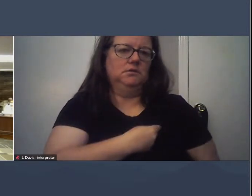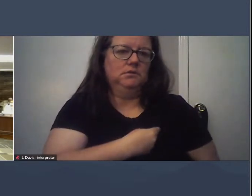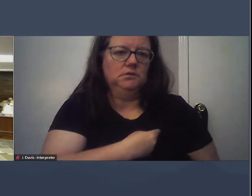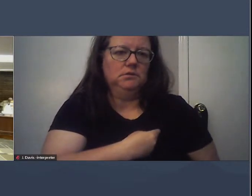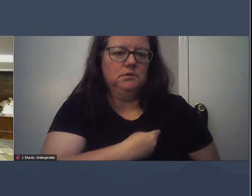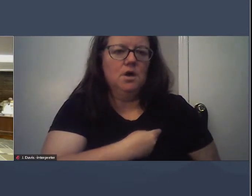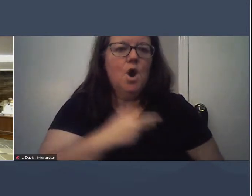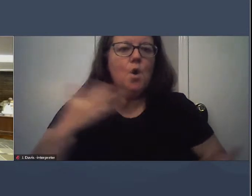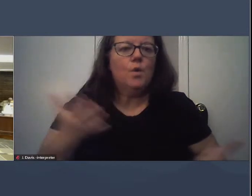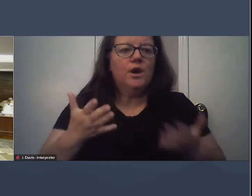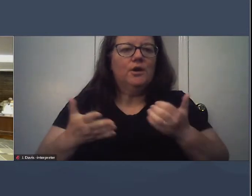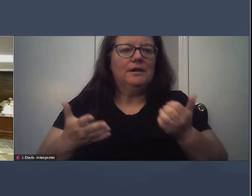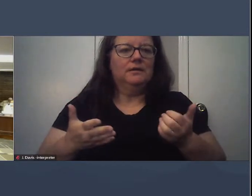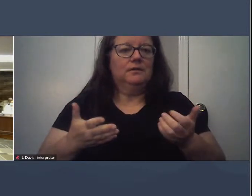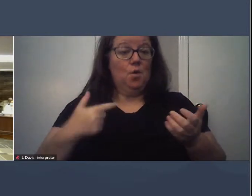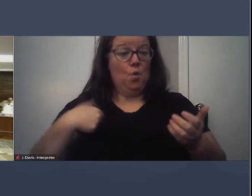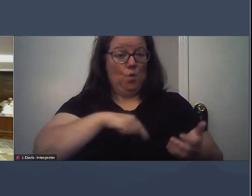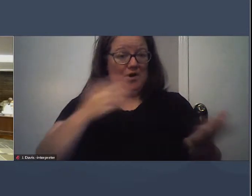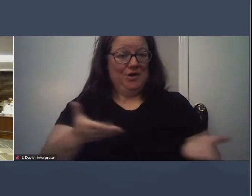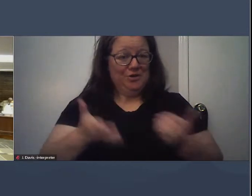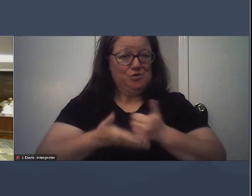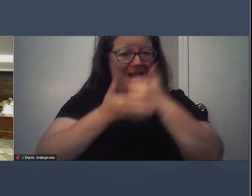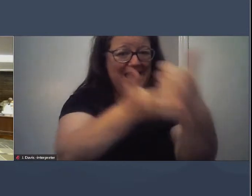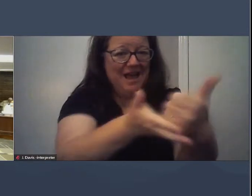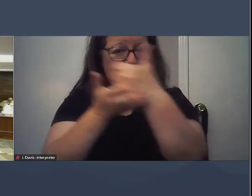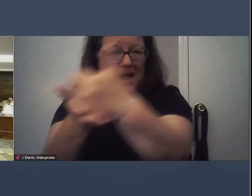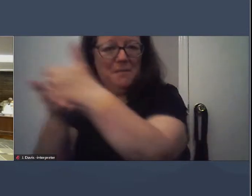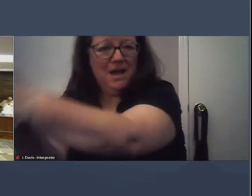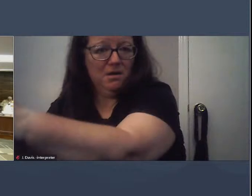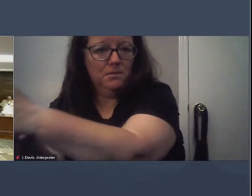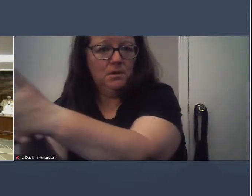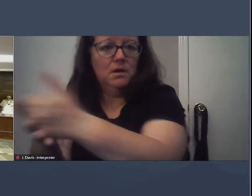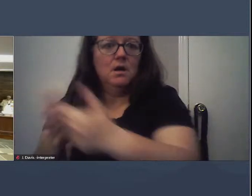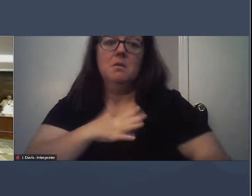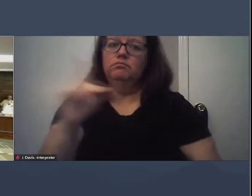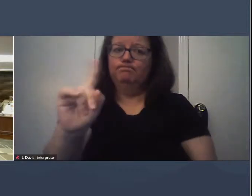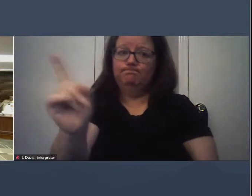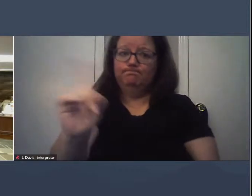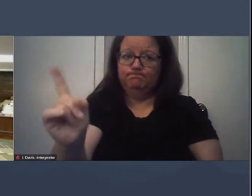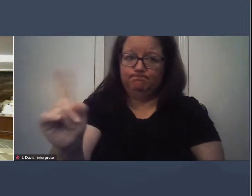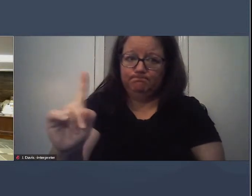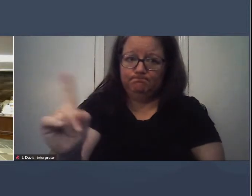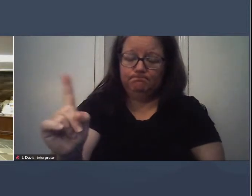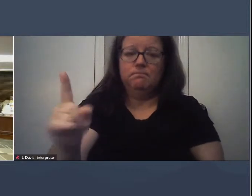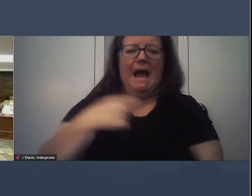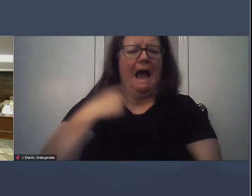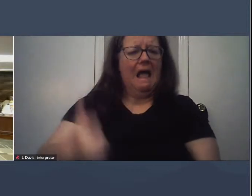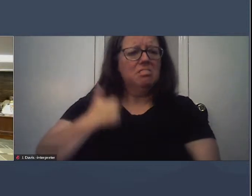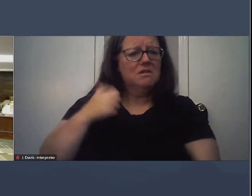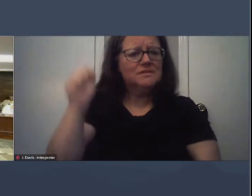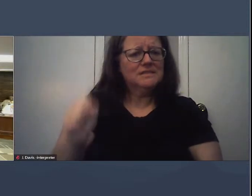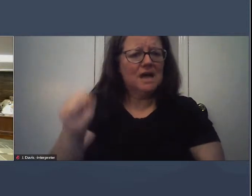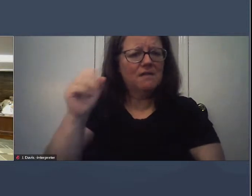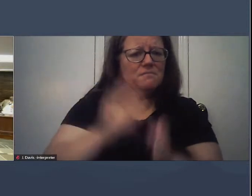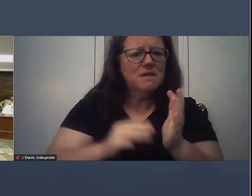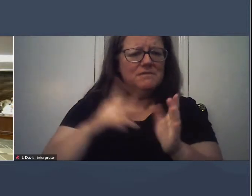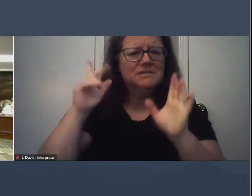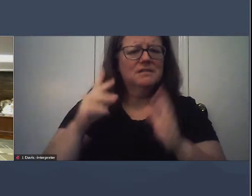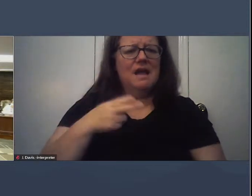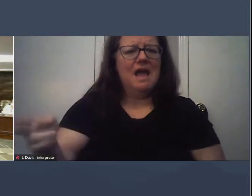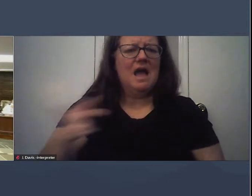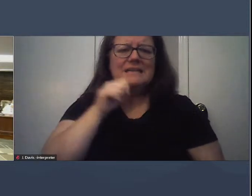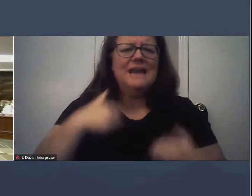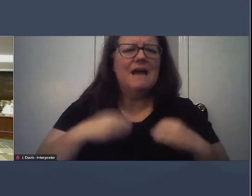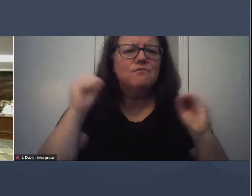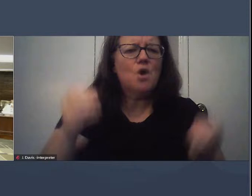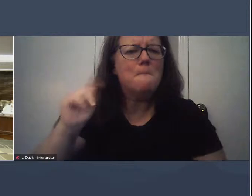help everybody, okay? But don't do that. I live in South Memphis. Hell, I didn't even have a